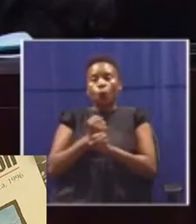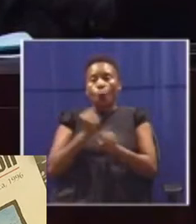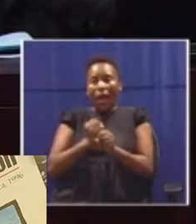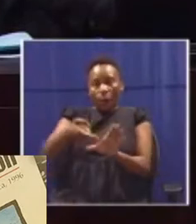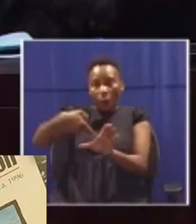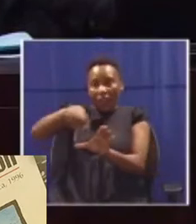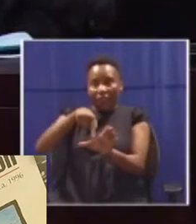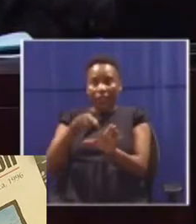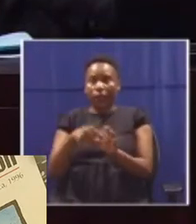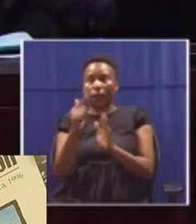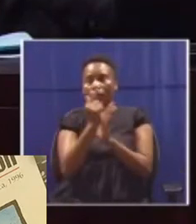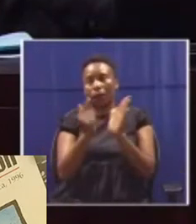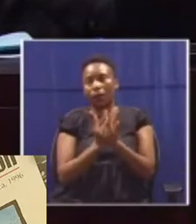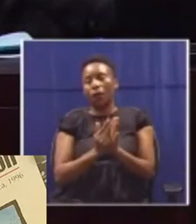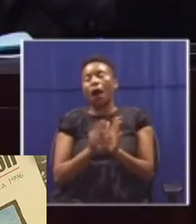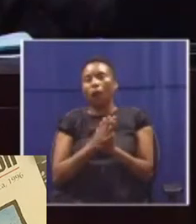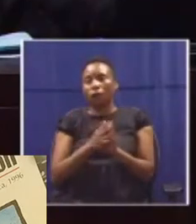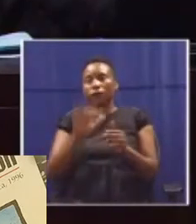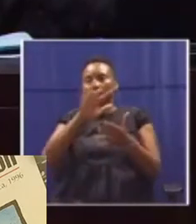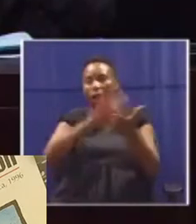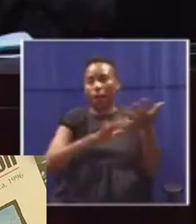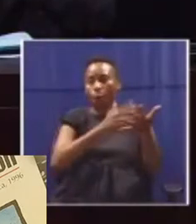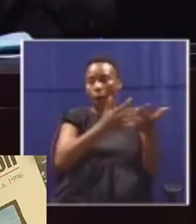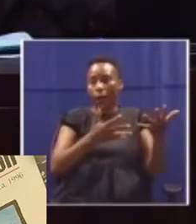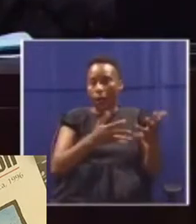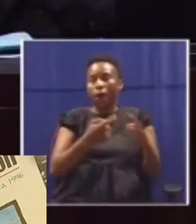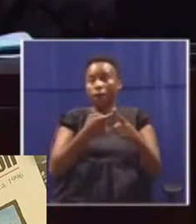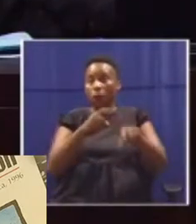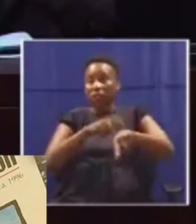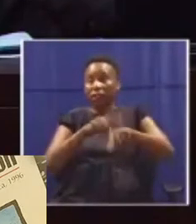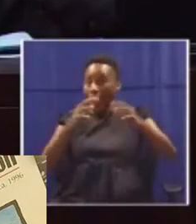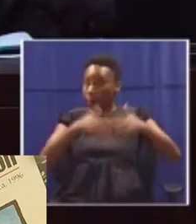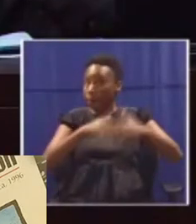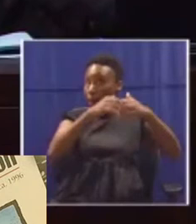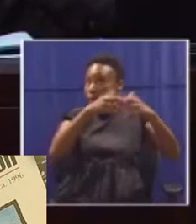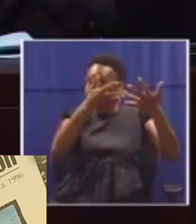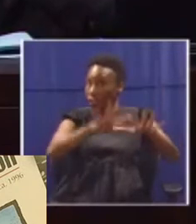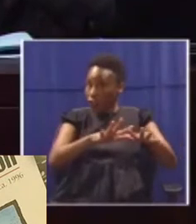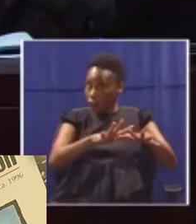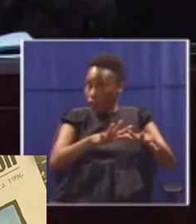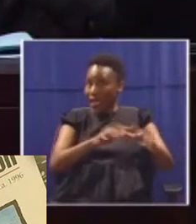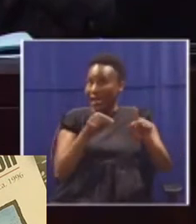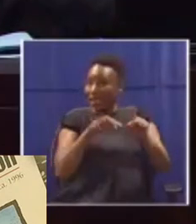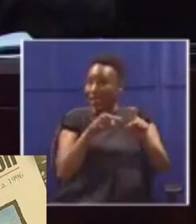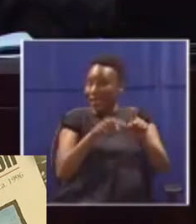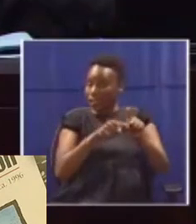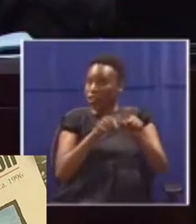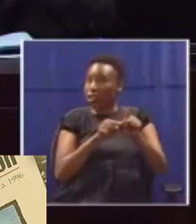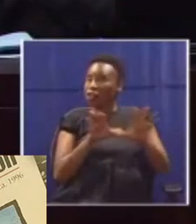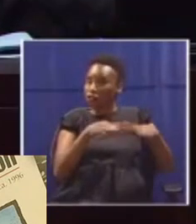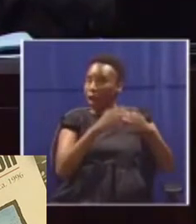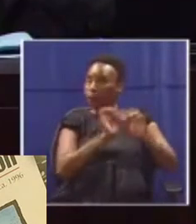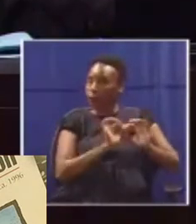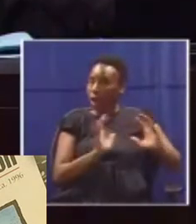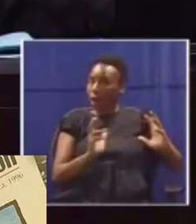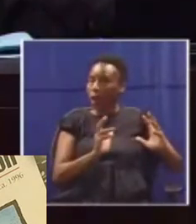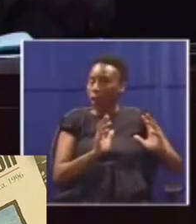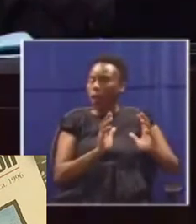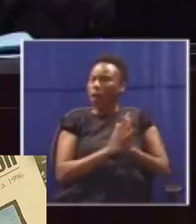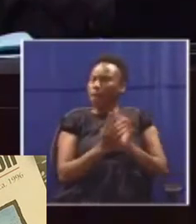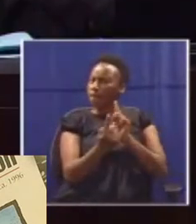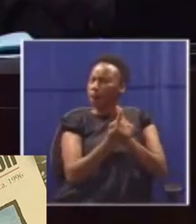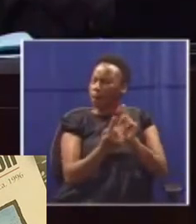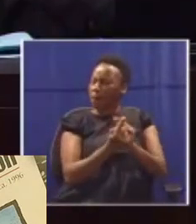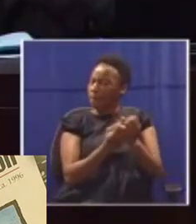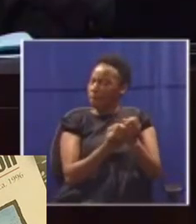legal framework. Since its establishment, the Transport Appeal Tribunal has encountered a number